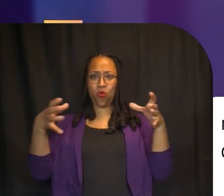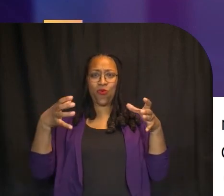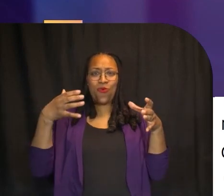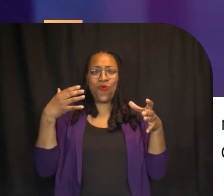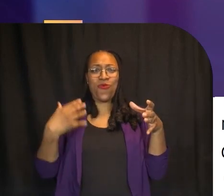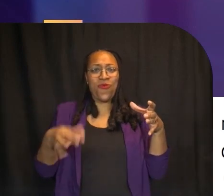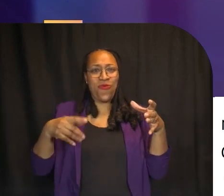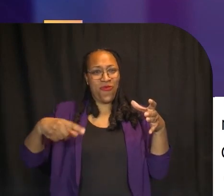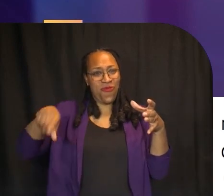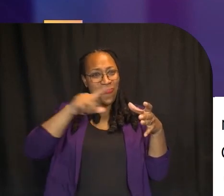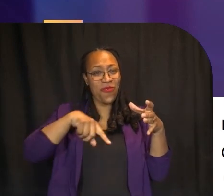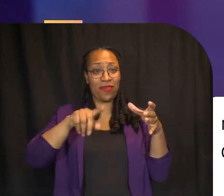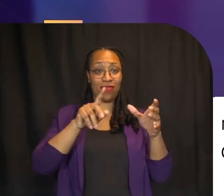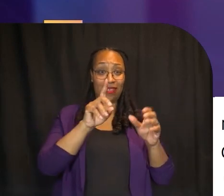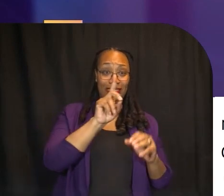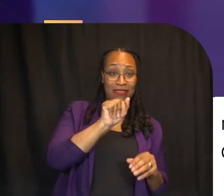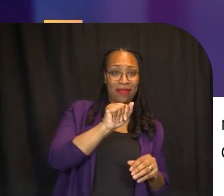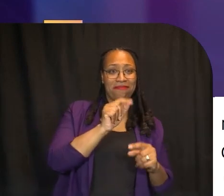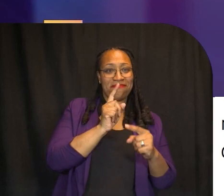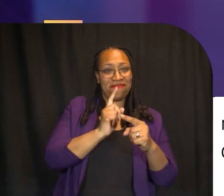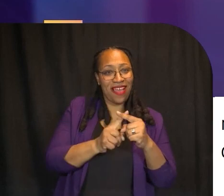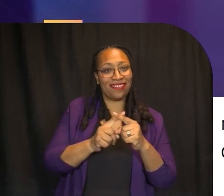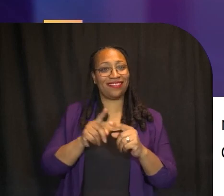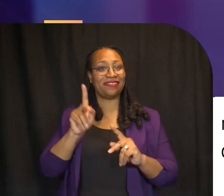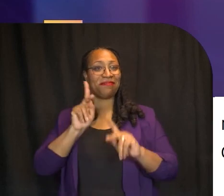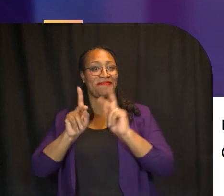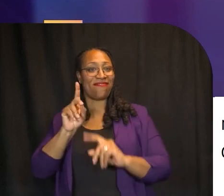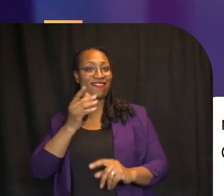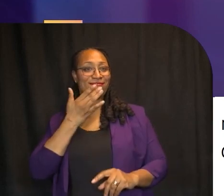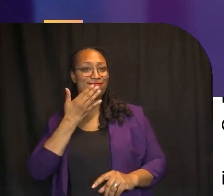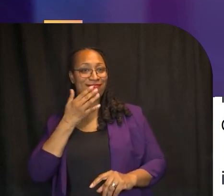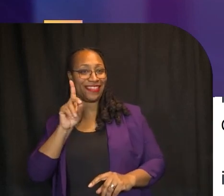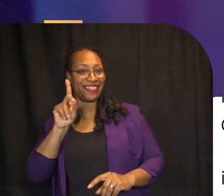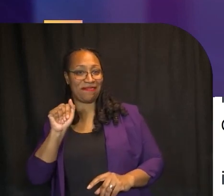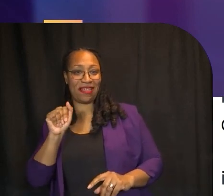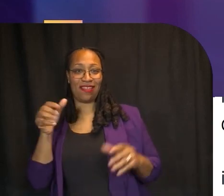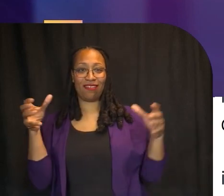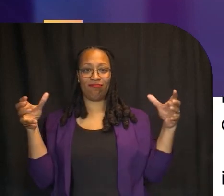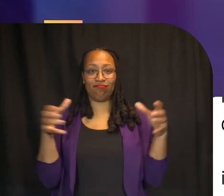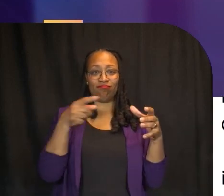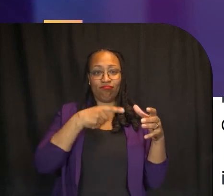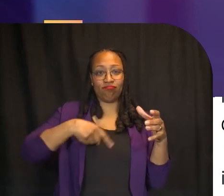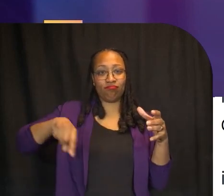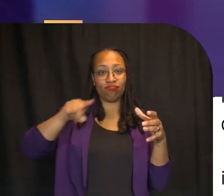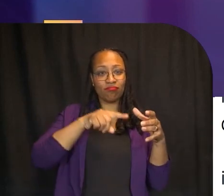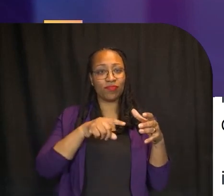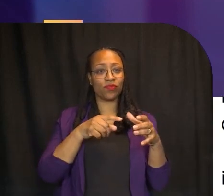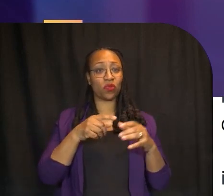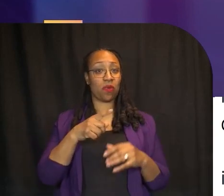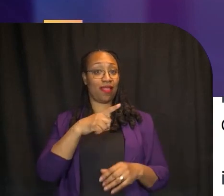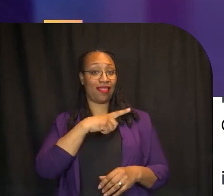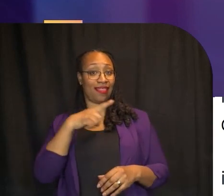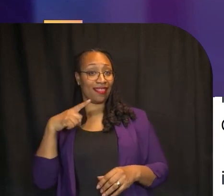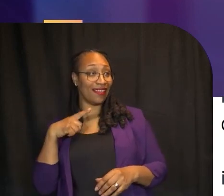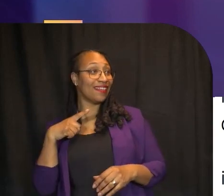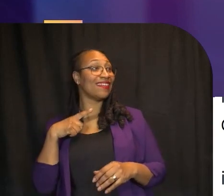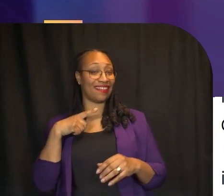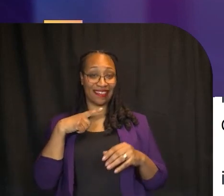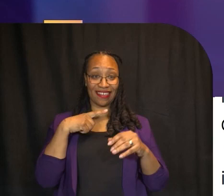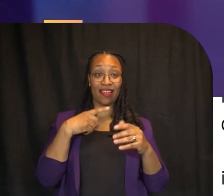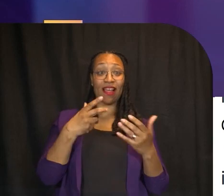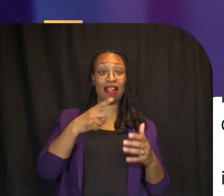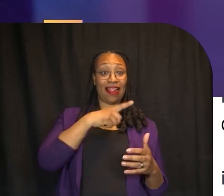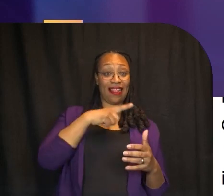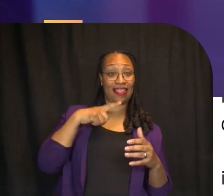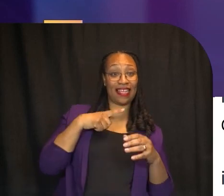year, we successfully advocated for investments in accessible green infrastructure and the expansion of affordable broadband